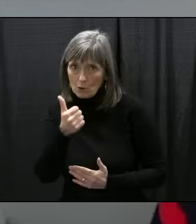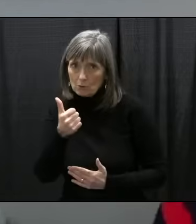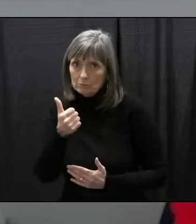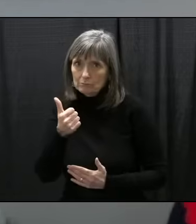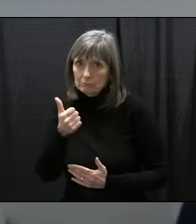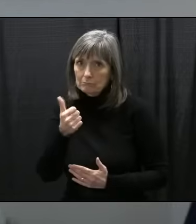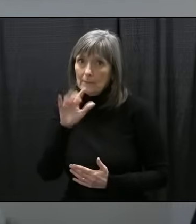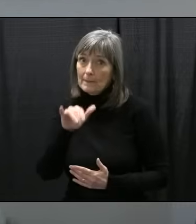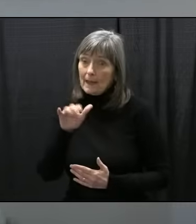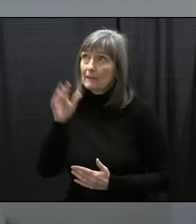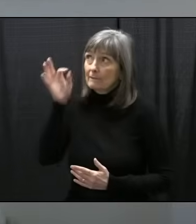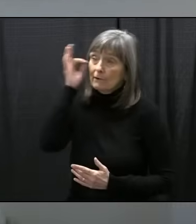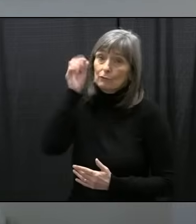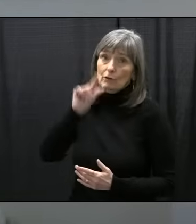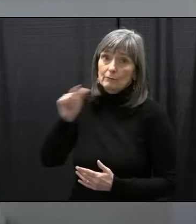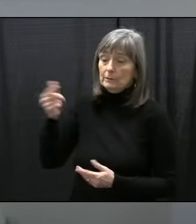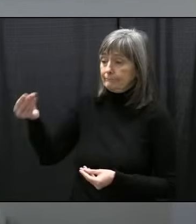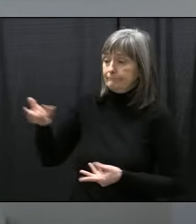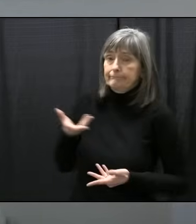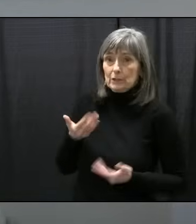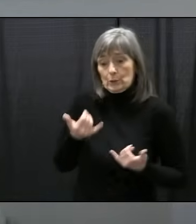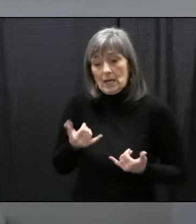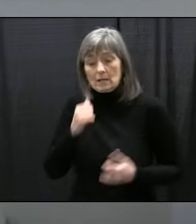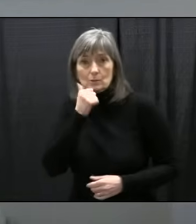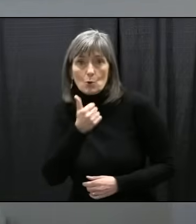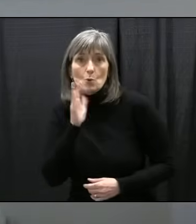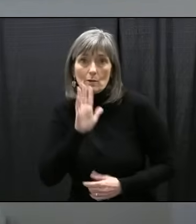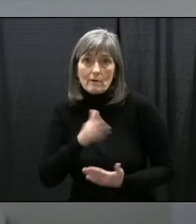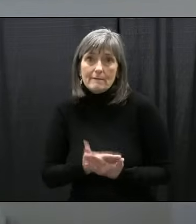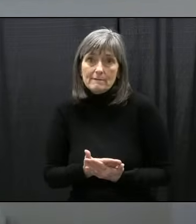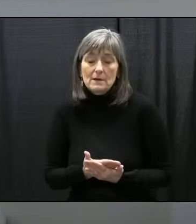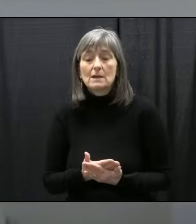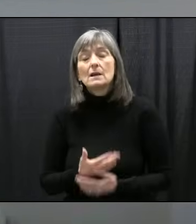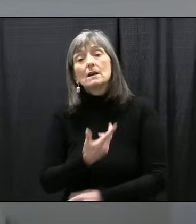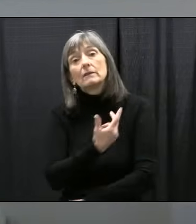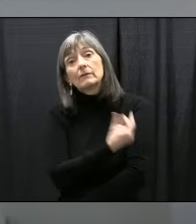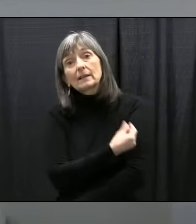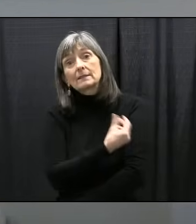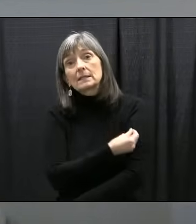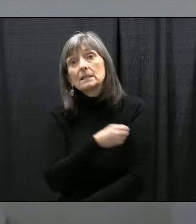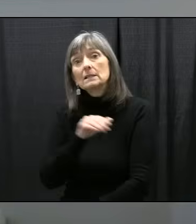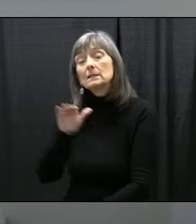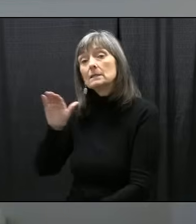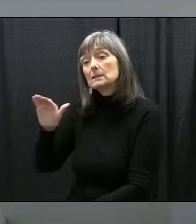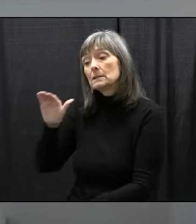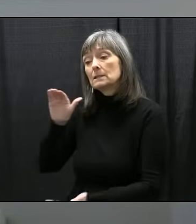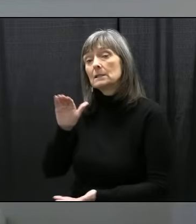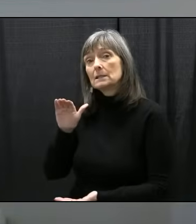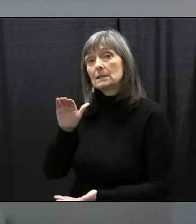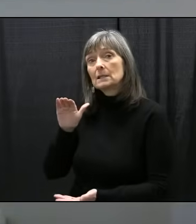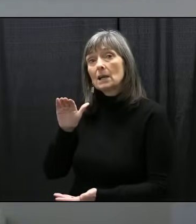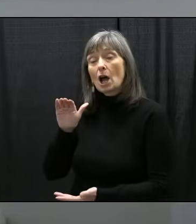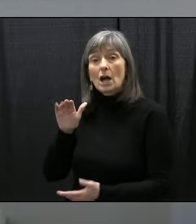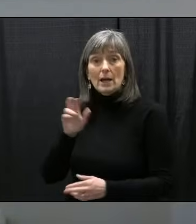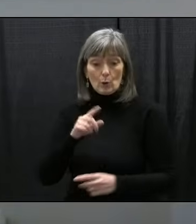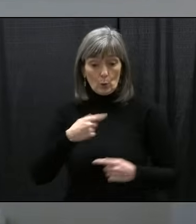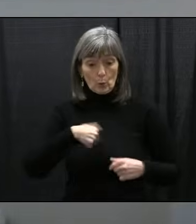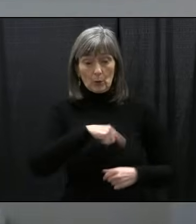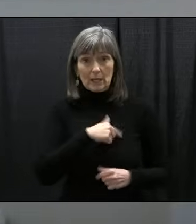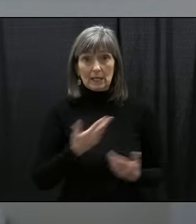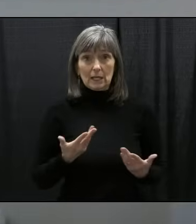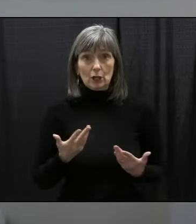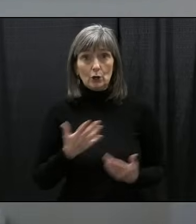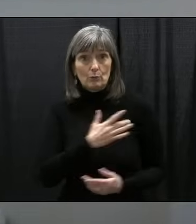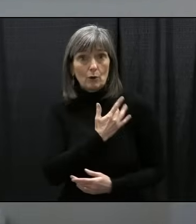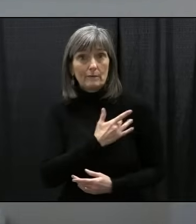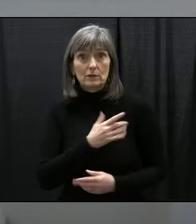have from the Fed. The vaccine issue, quite frankly, our supply chain is ready,